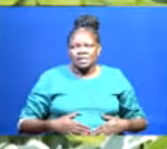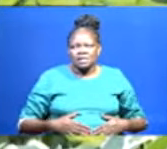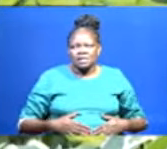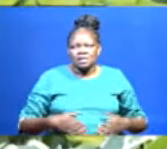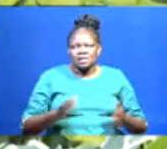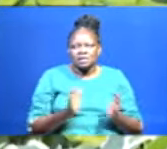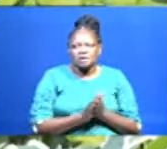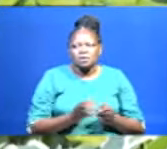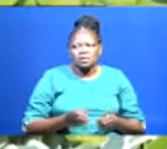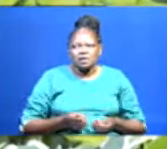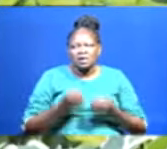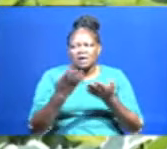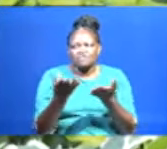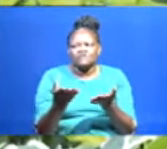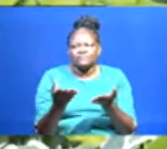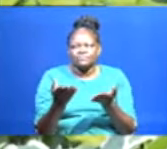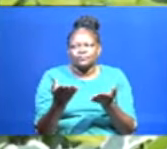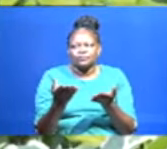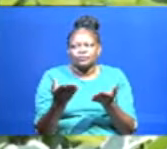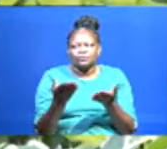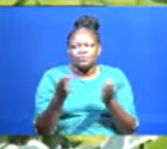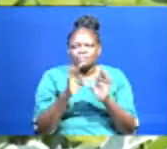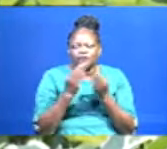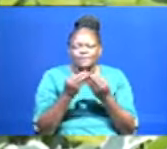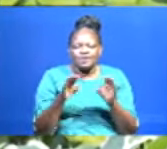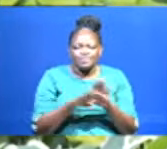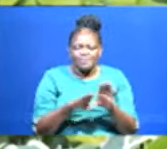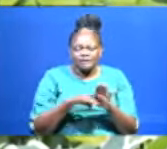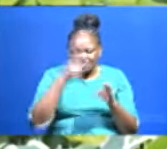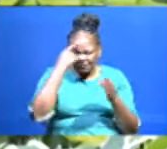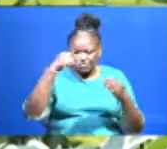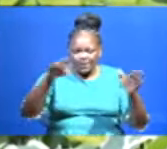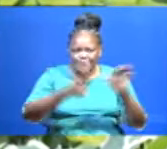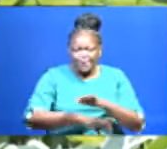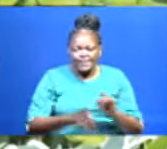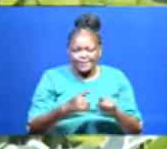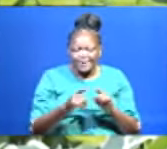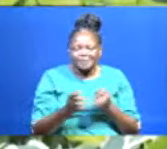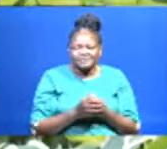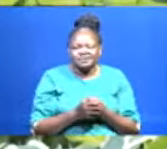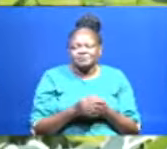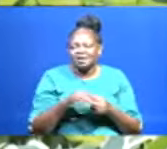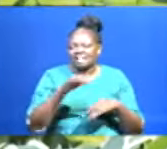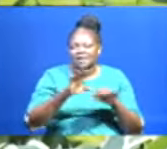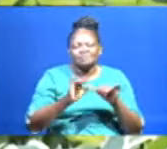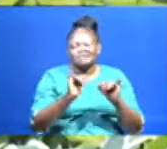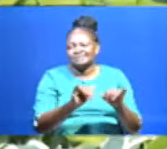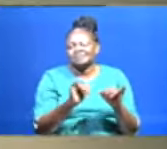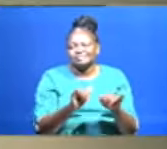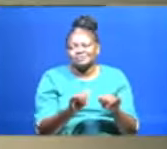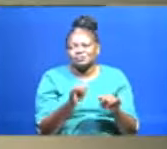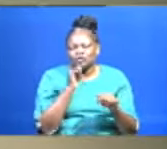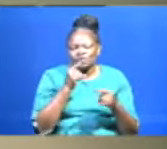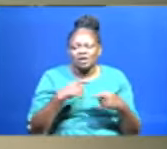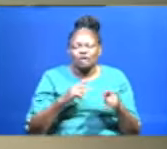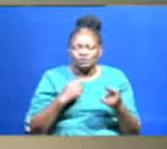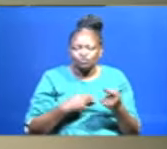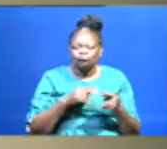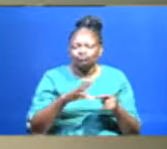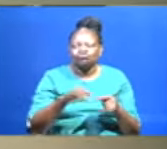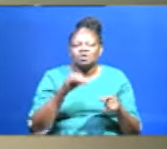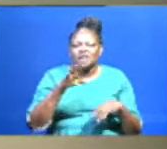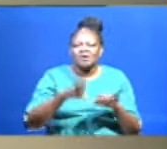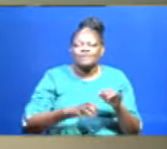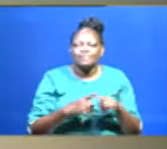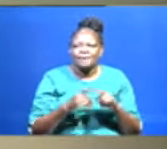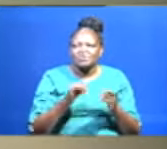over to the relatives for burial. But the camels remained. They did not allow us to take the camels. But that was